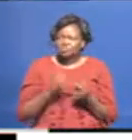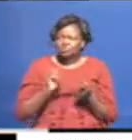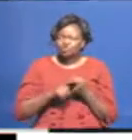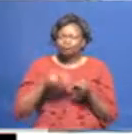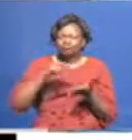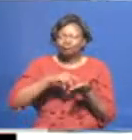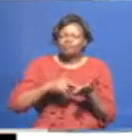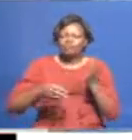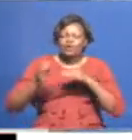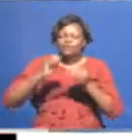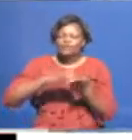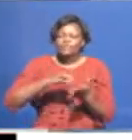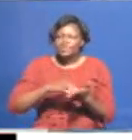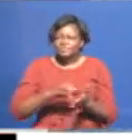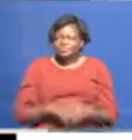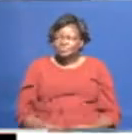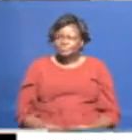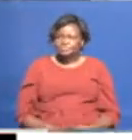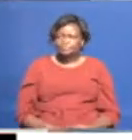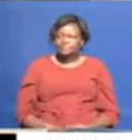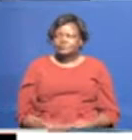elective seats. I've been duly